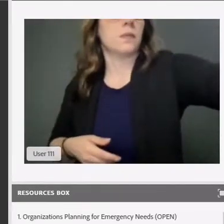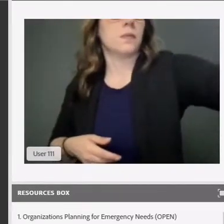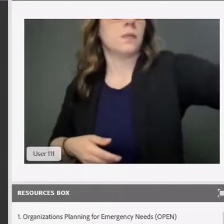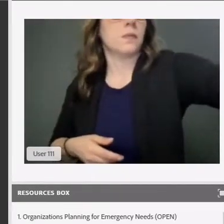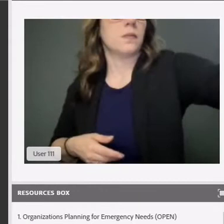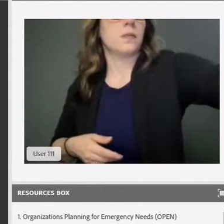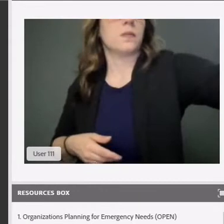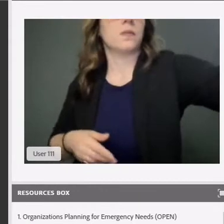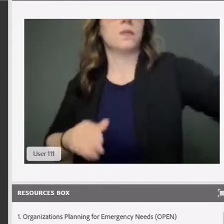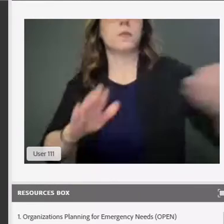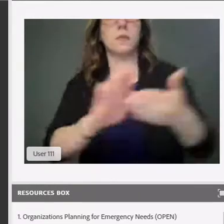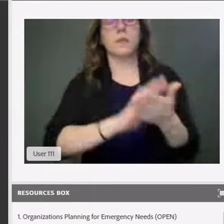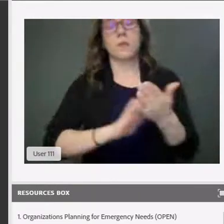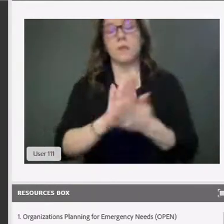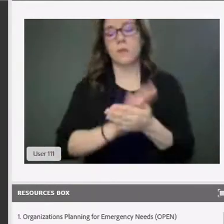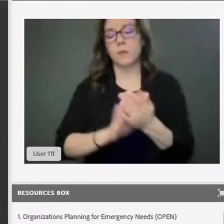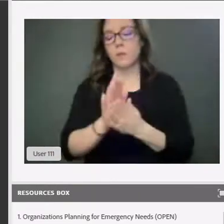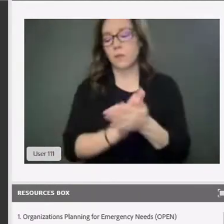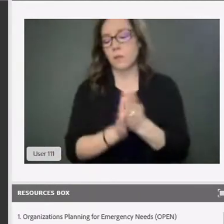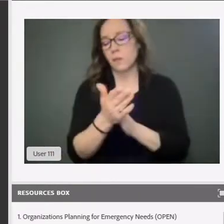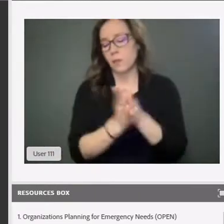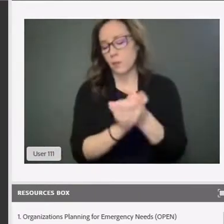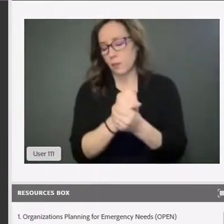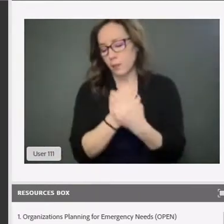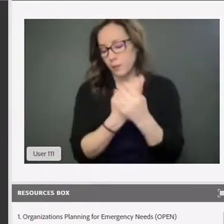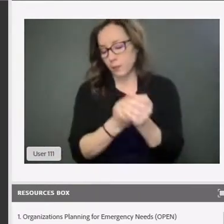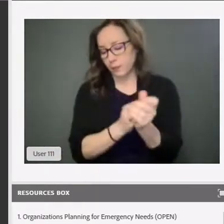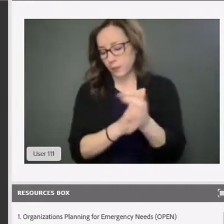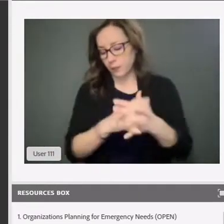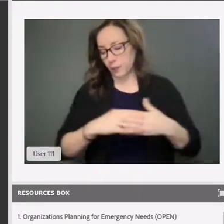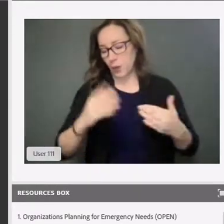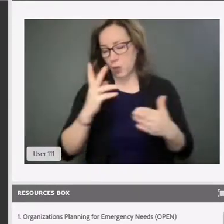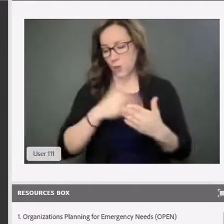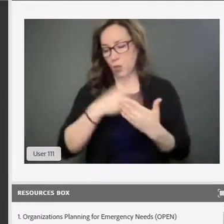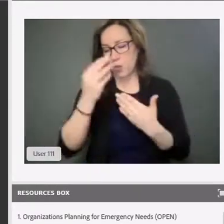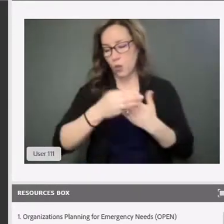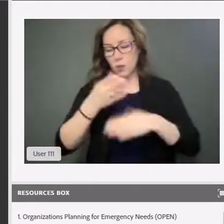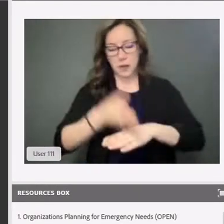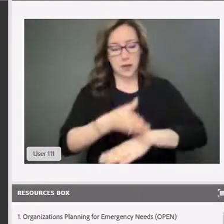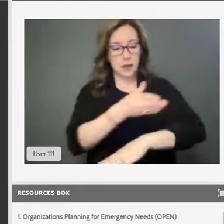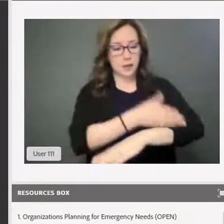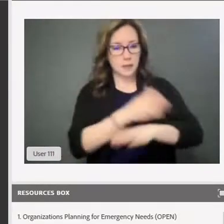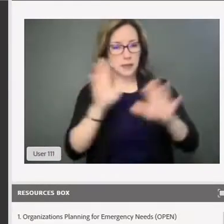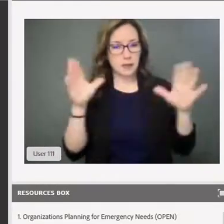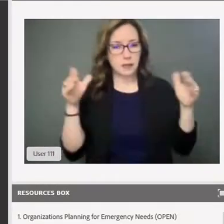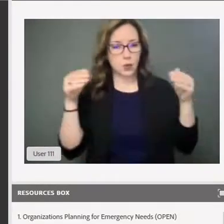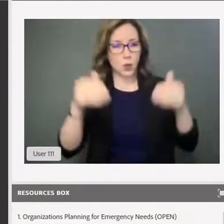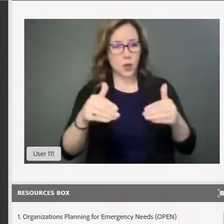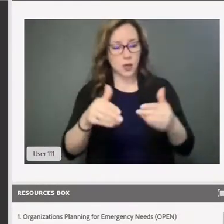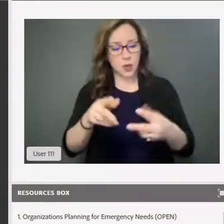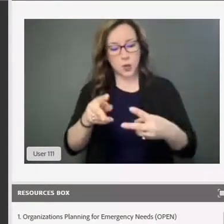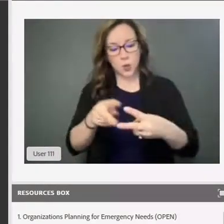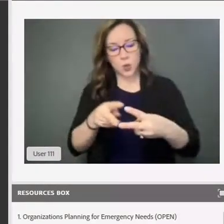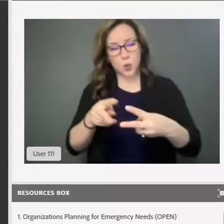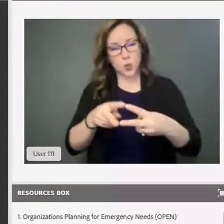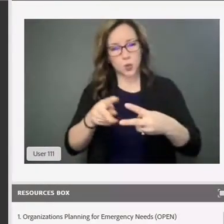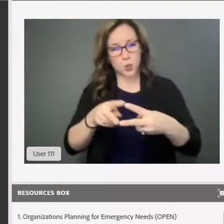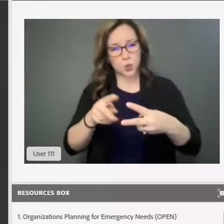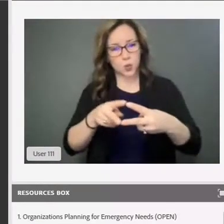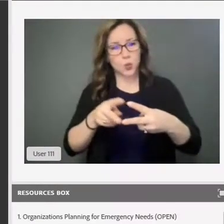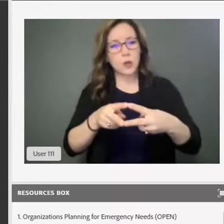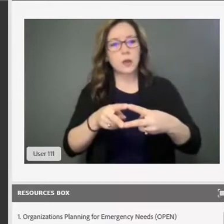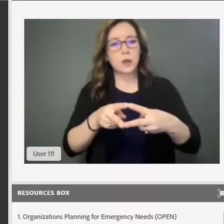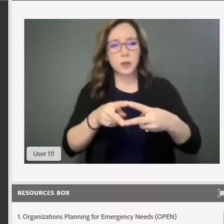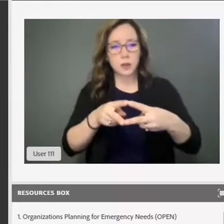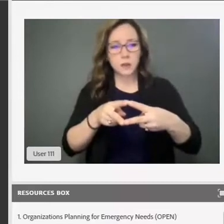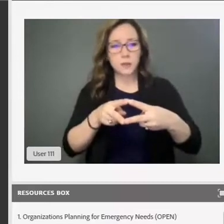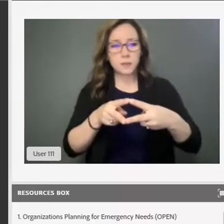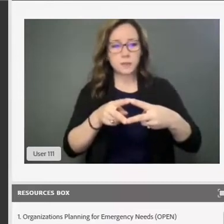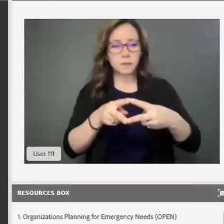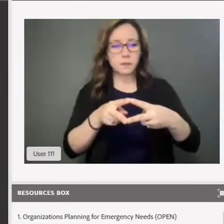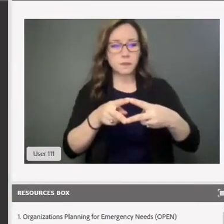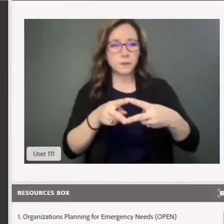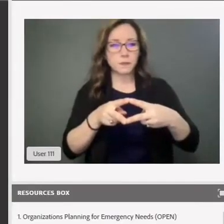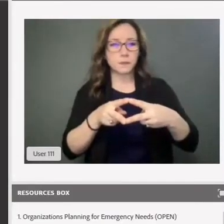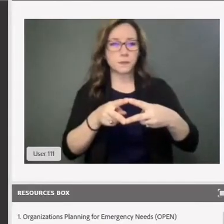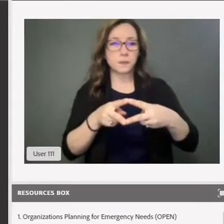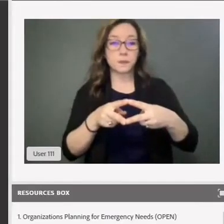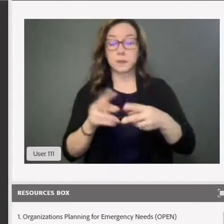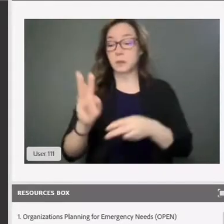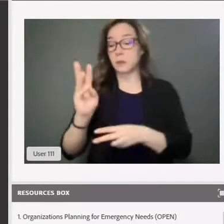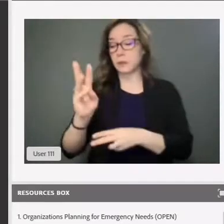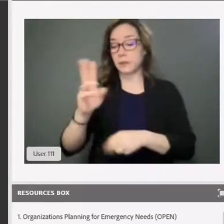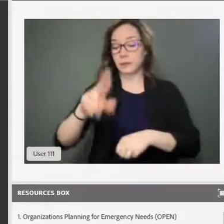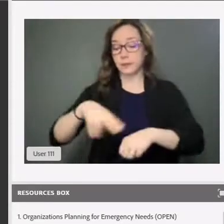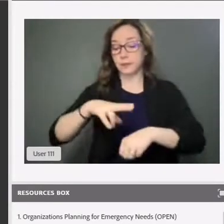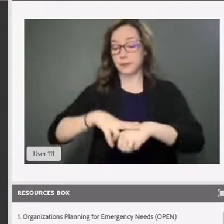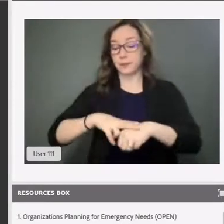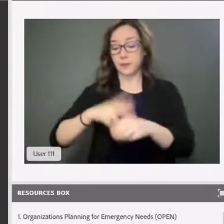All right, so a couple of the programmatic enhancements focusing on the State Homeland Security Program and Urban Area Security Initiative. There are 6